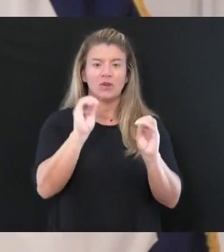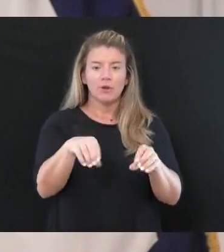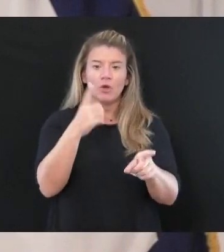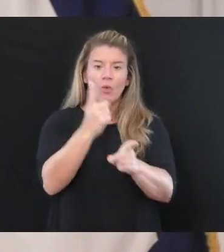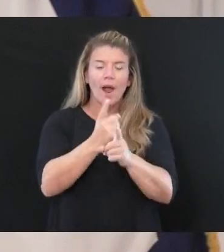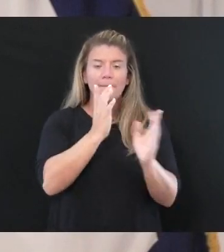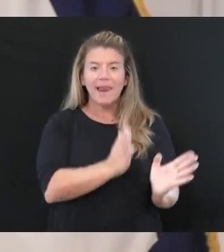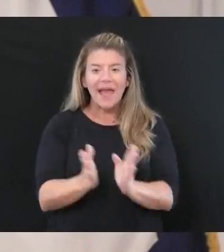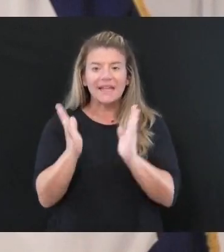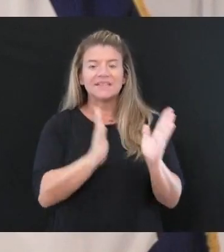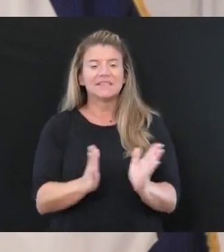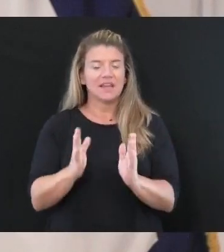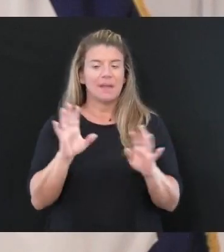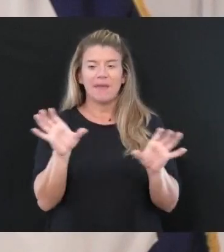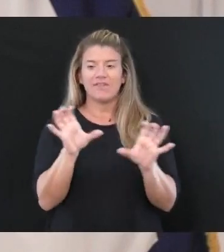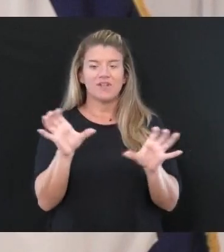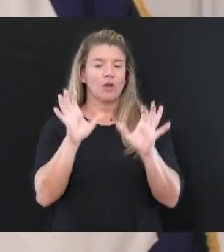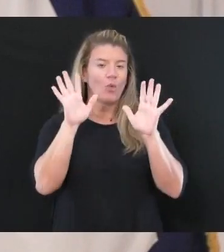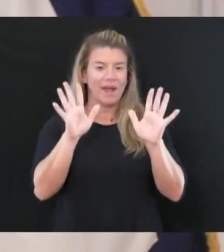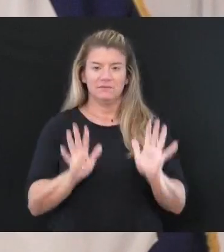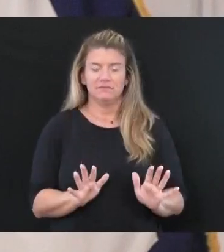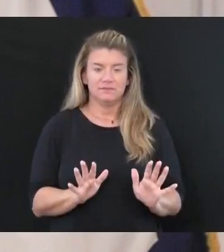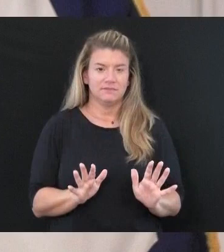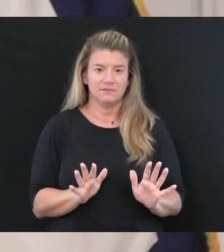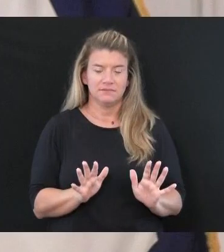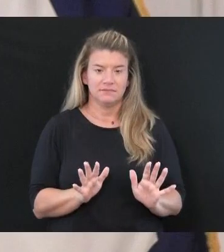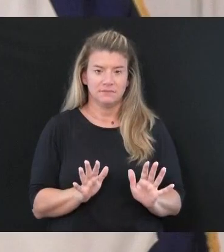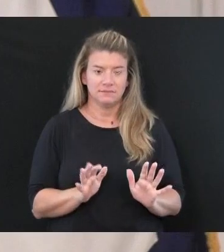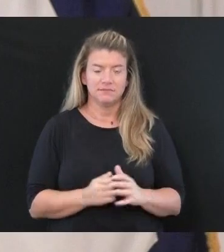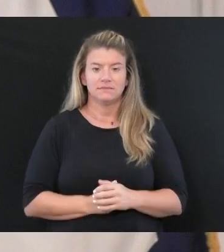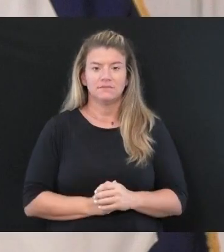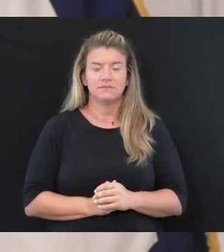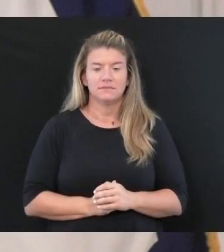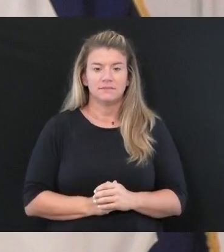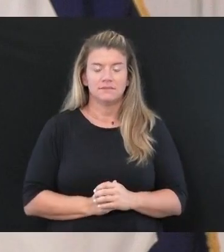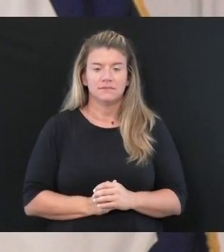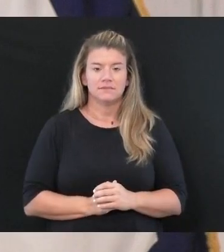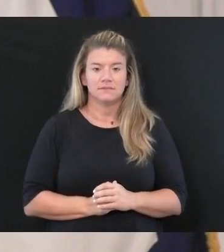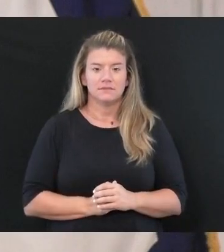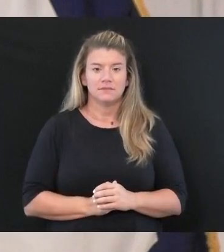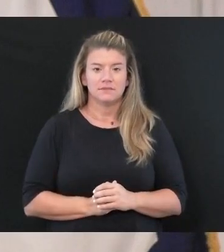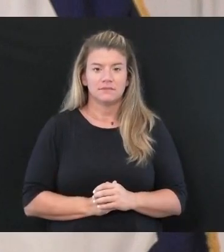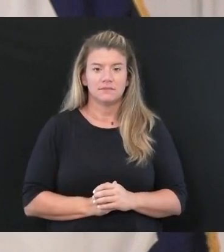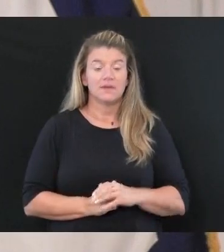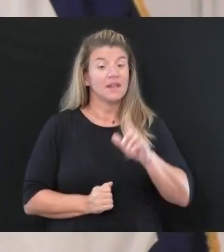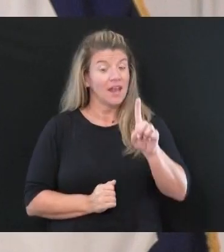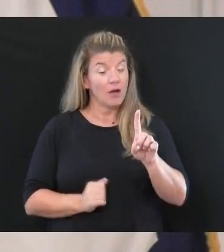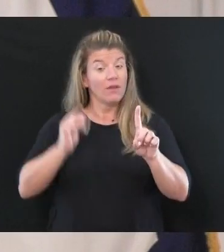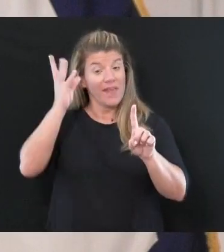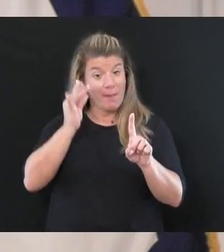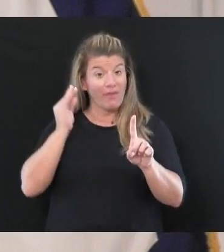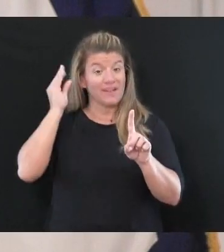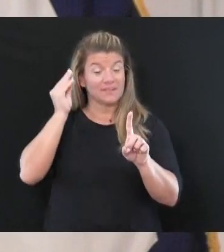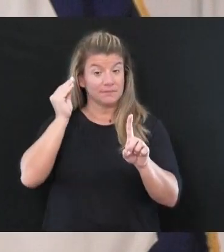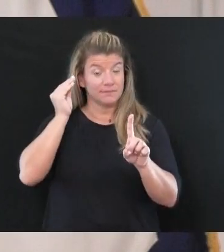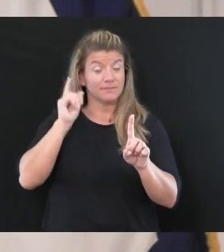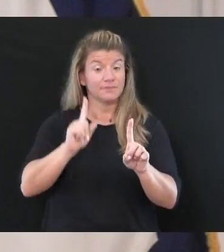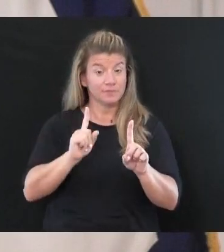plans, and they've done great. Now, let's just think about this just 1